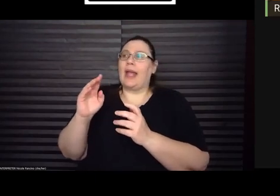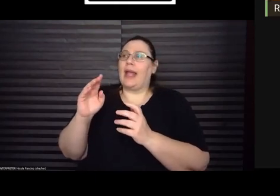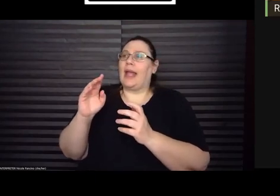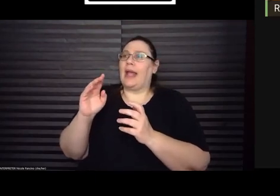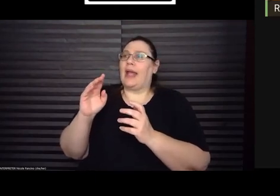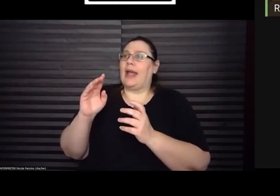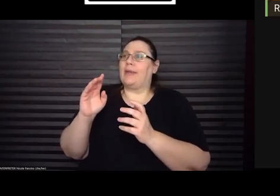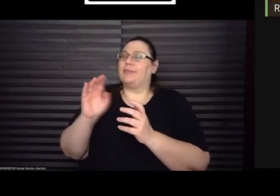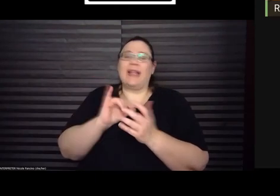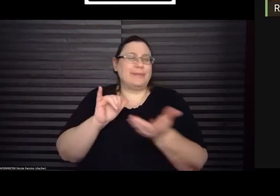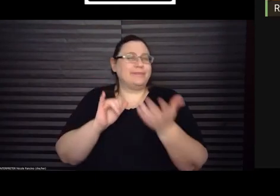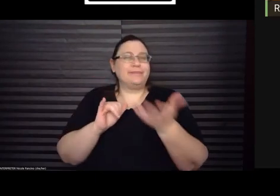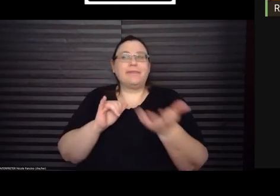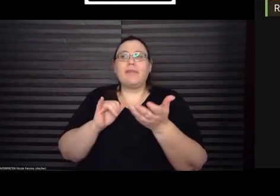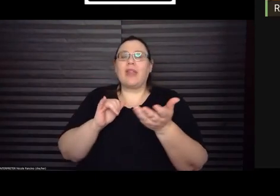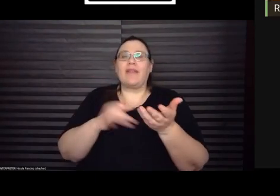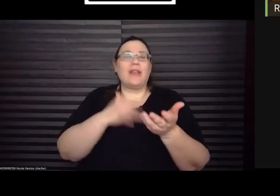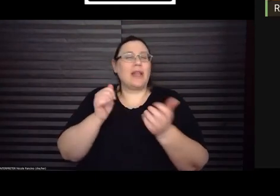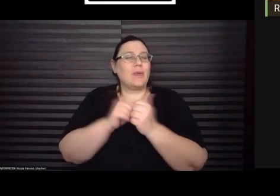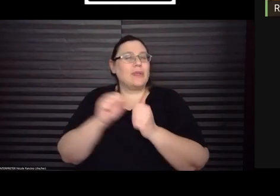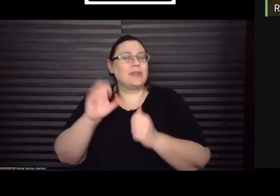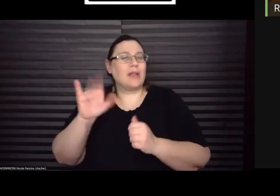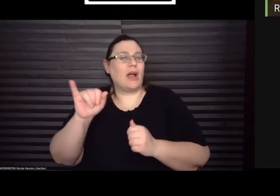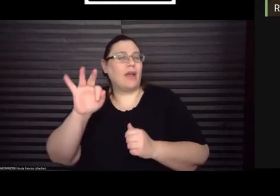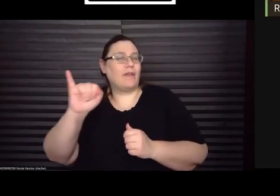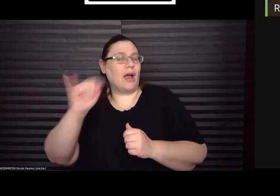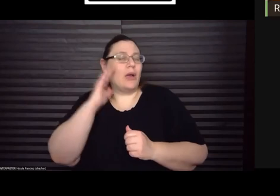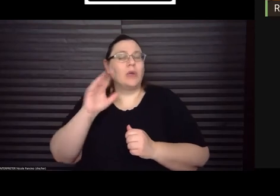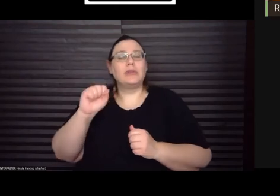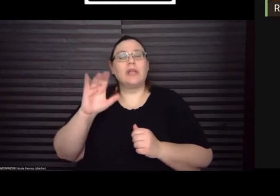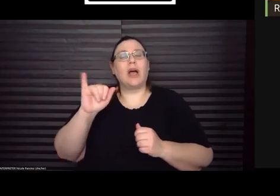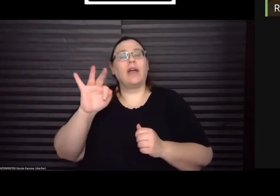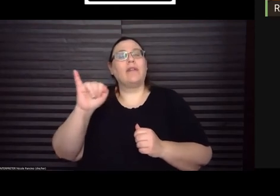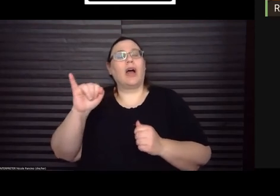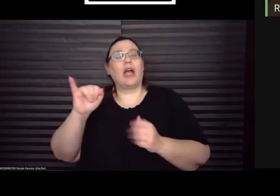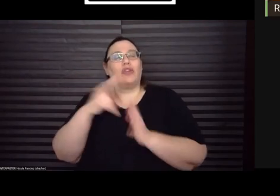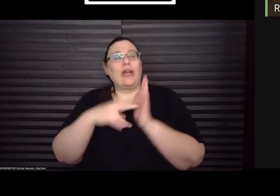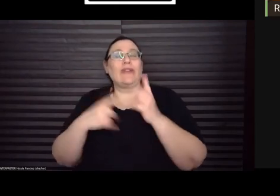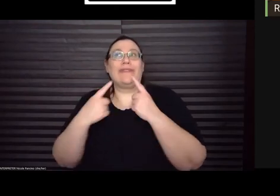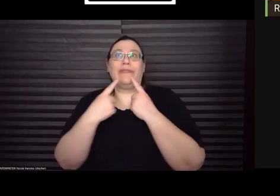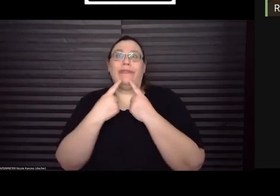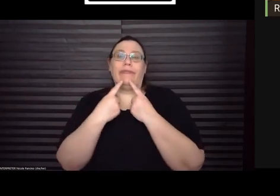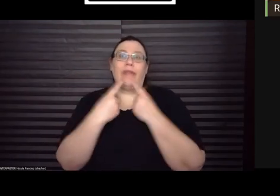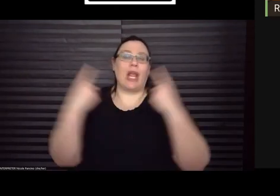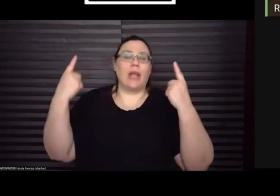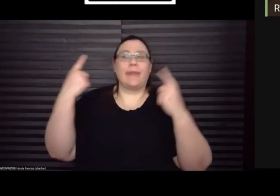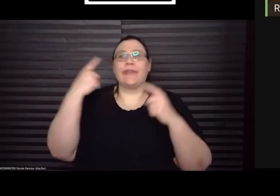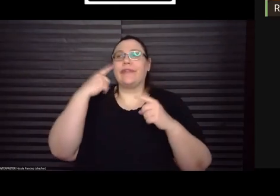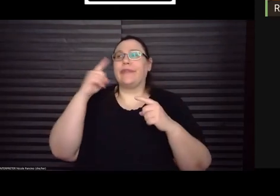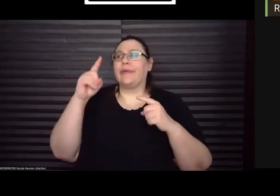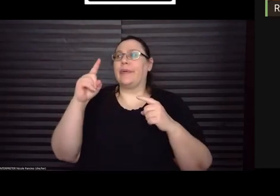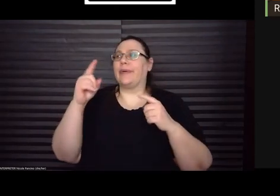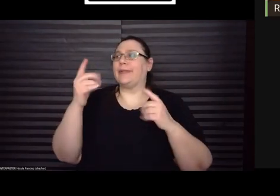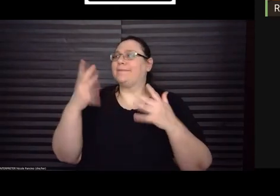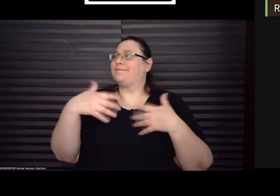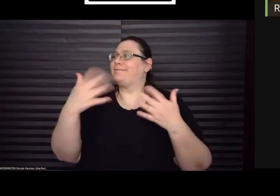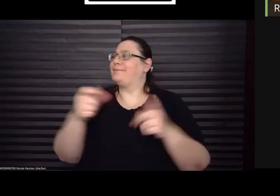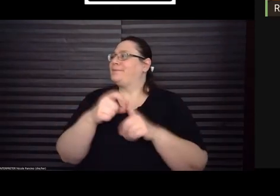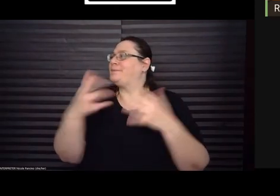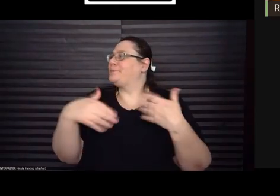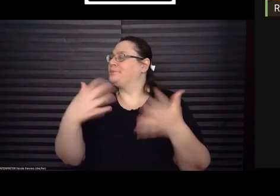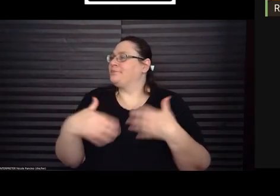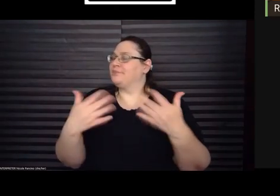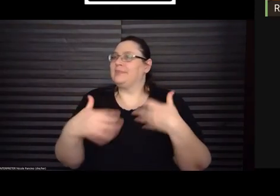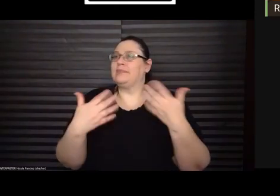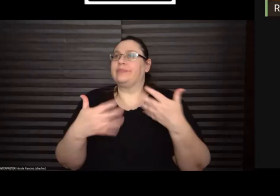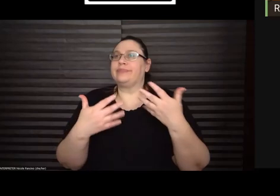especially like I sort of feel like with science fiction, you know how science fiction readers are famously super like,